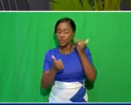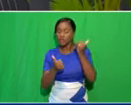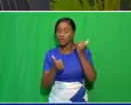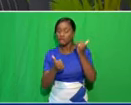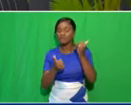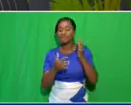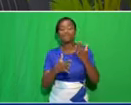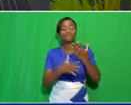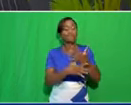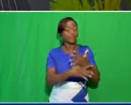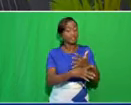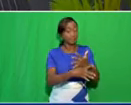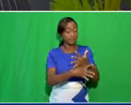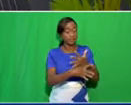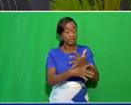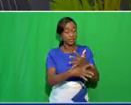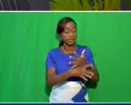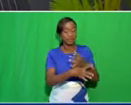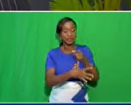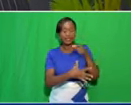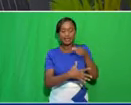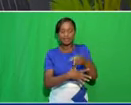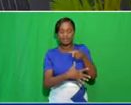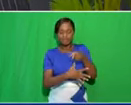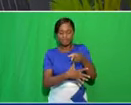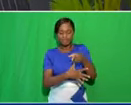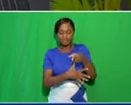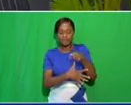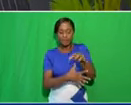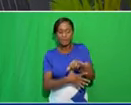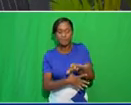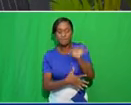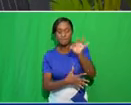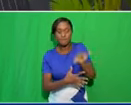in Germany, because, of course, they select through